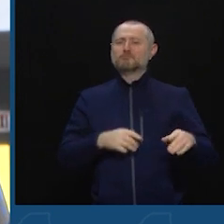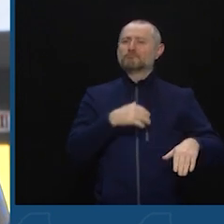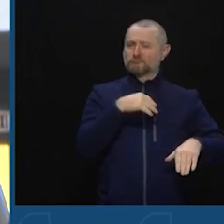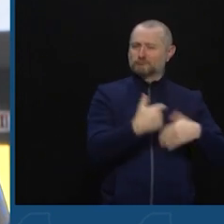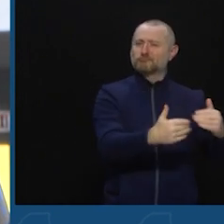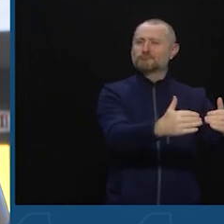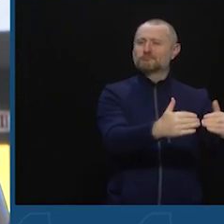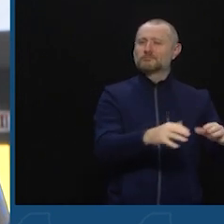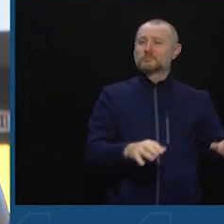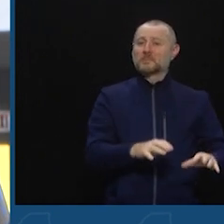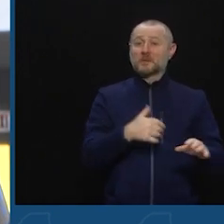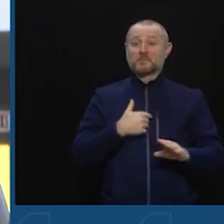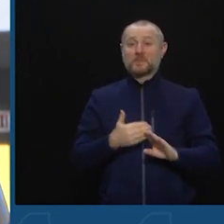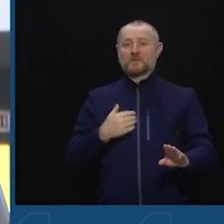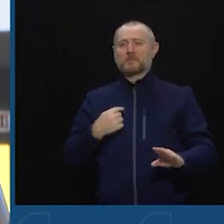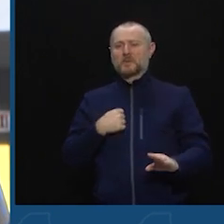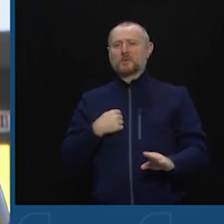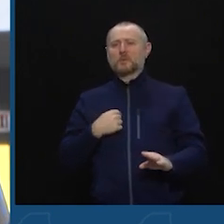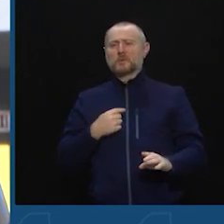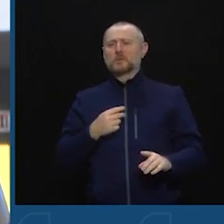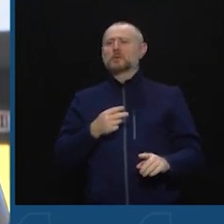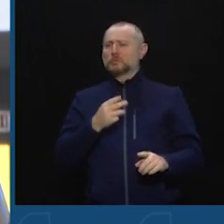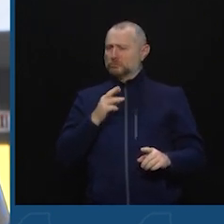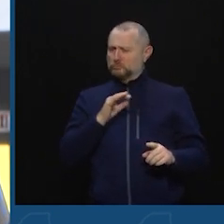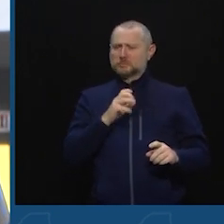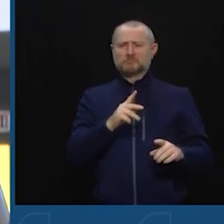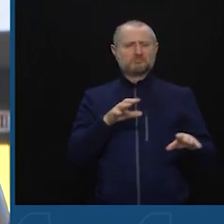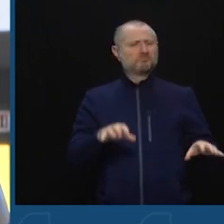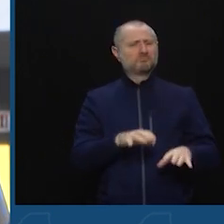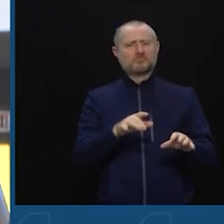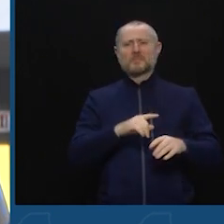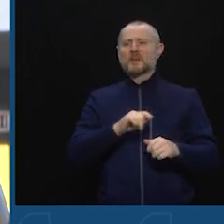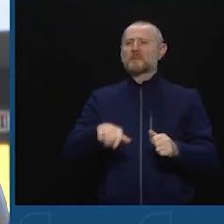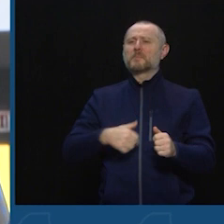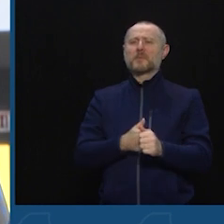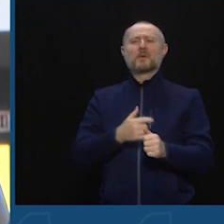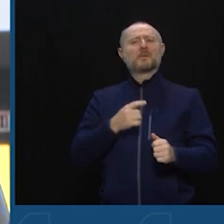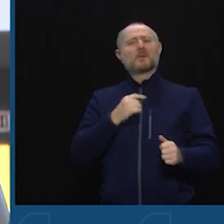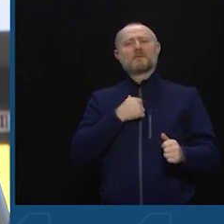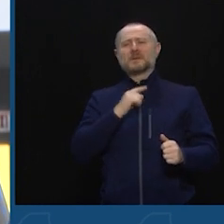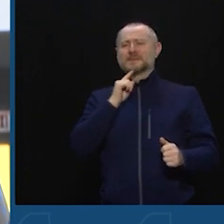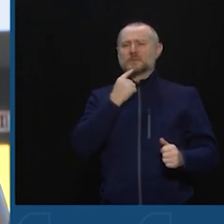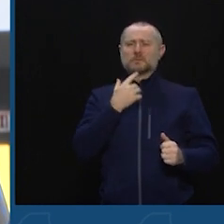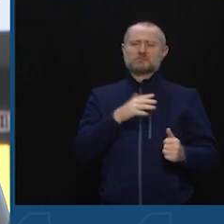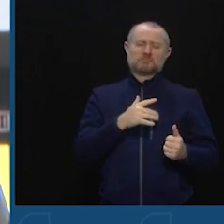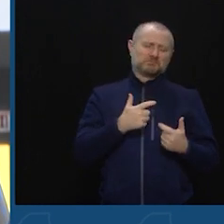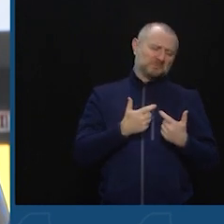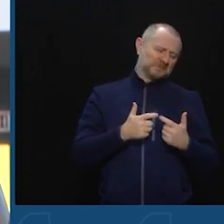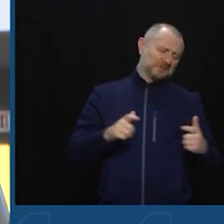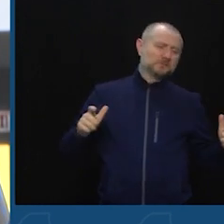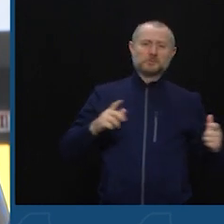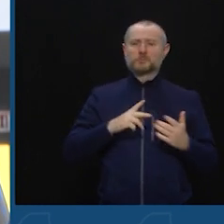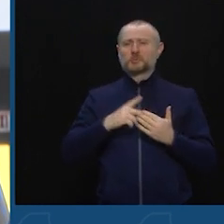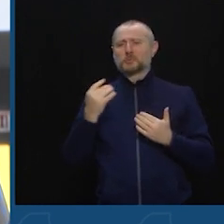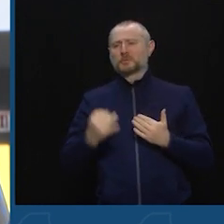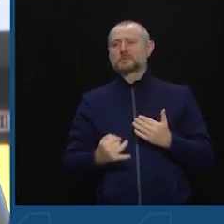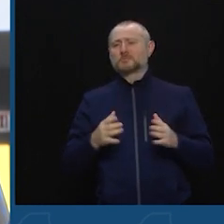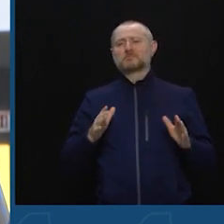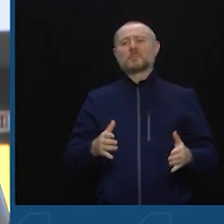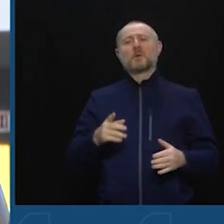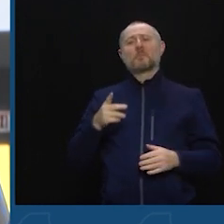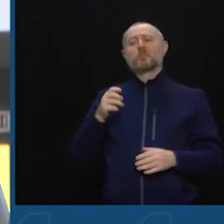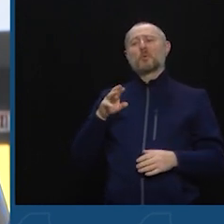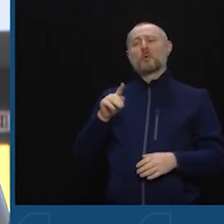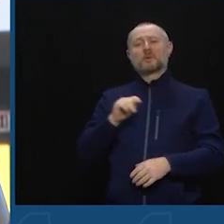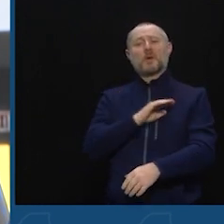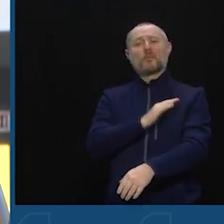my time, he has been there behind the most significant project. Executive Director of the Port Authority, Kevin O'Toole, who's right there,